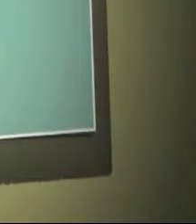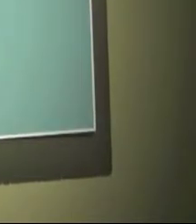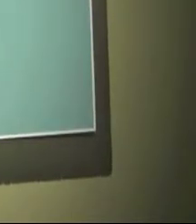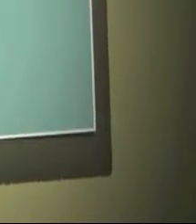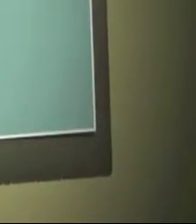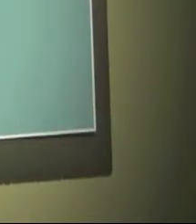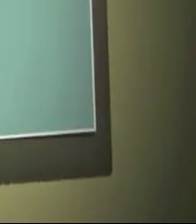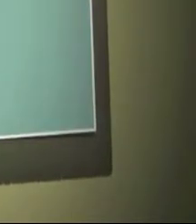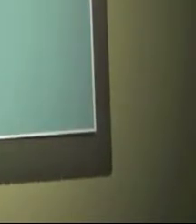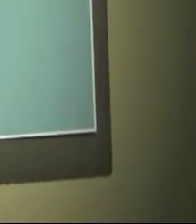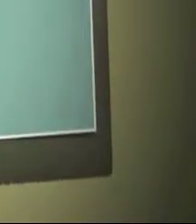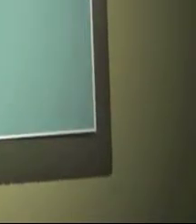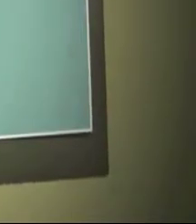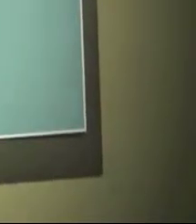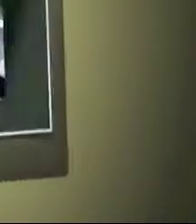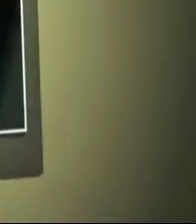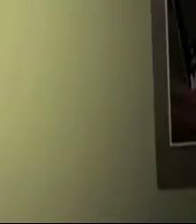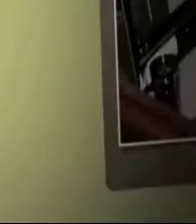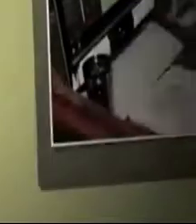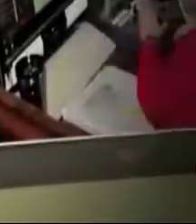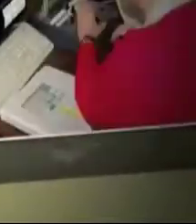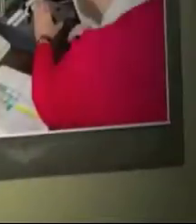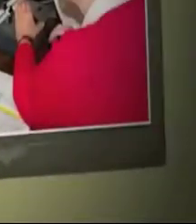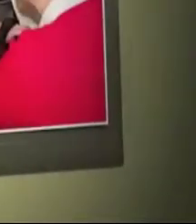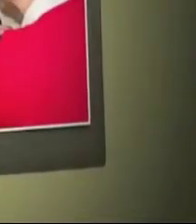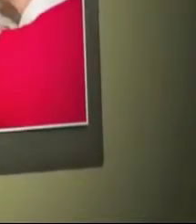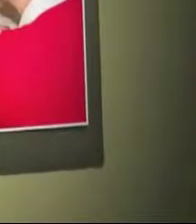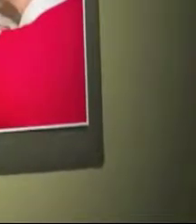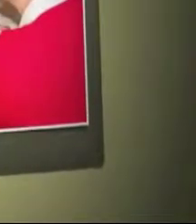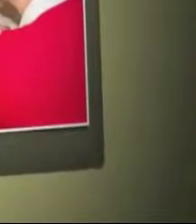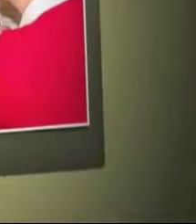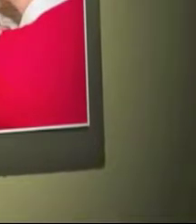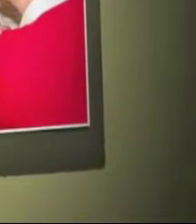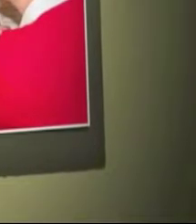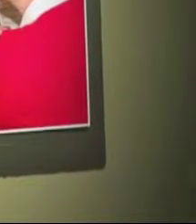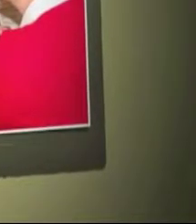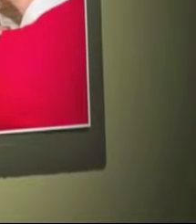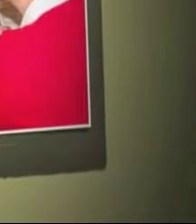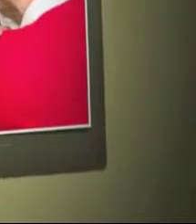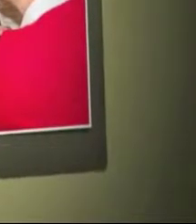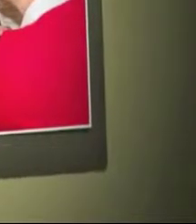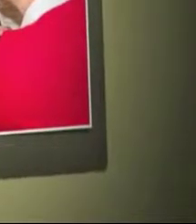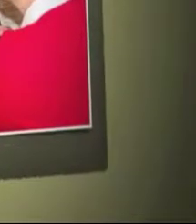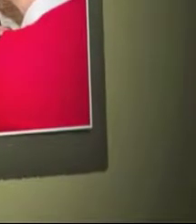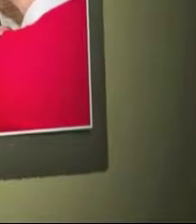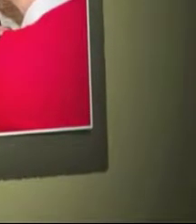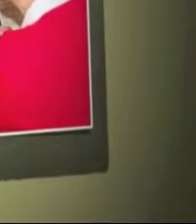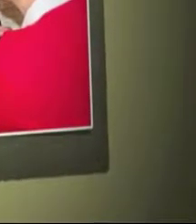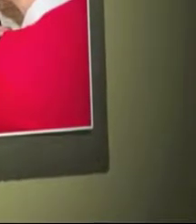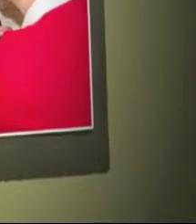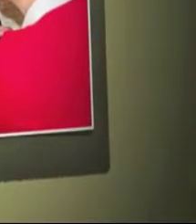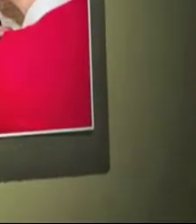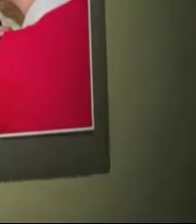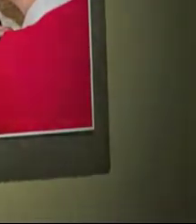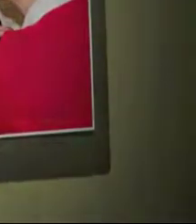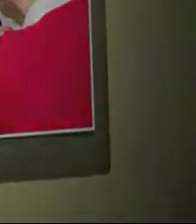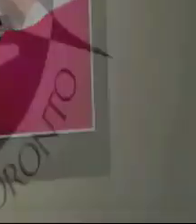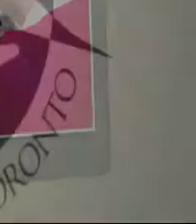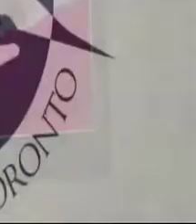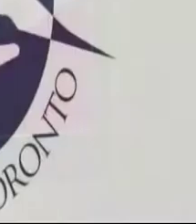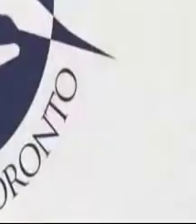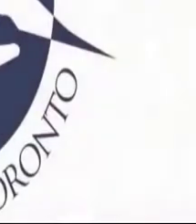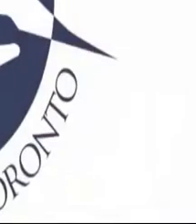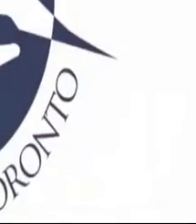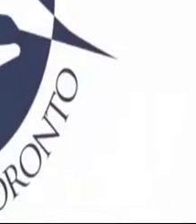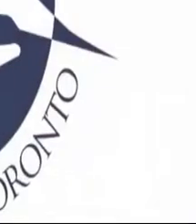spiritual home that celebrates global diversity, works towards social justice, and proclaims God's unconditional love